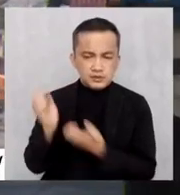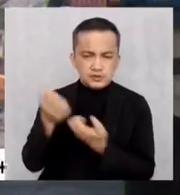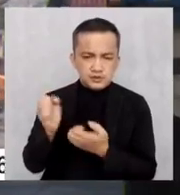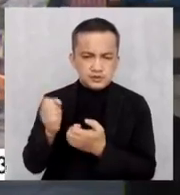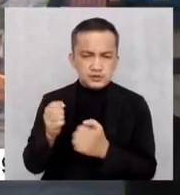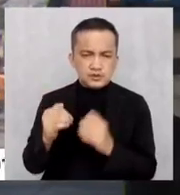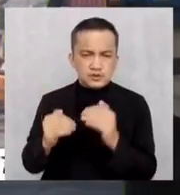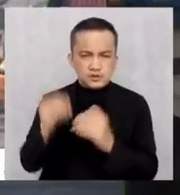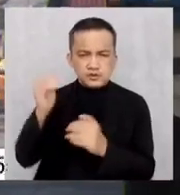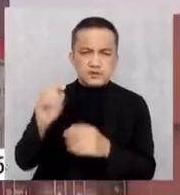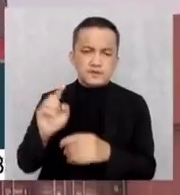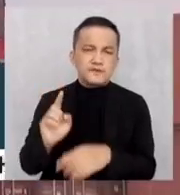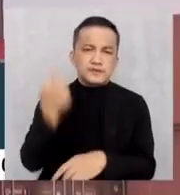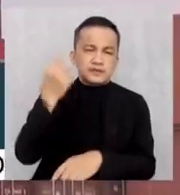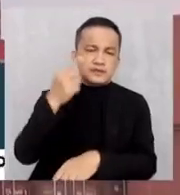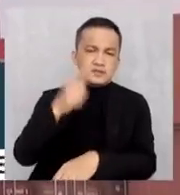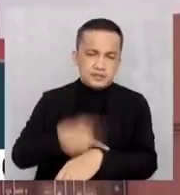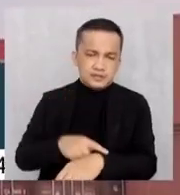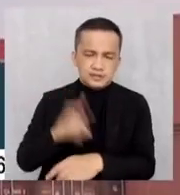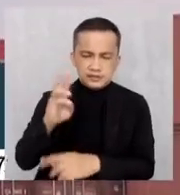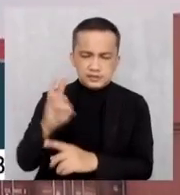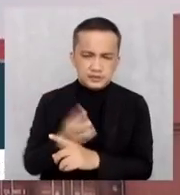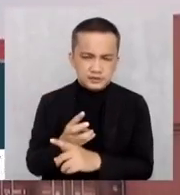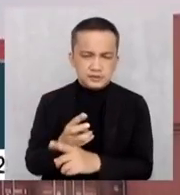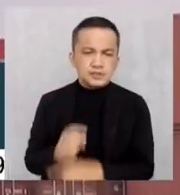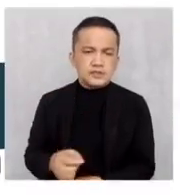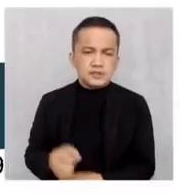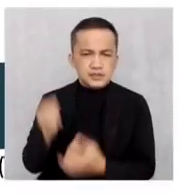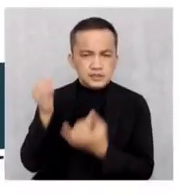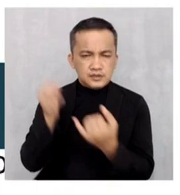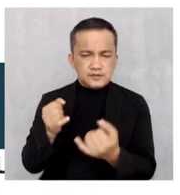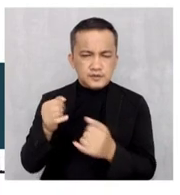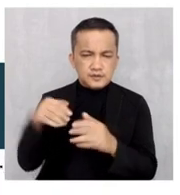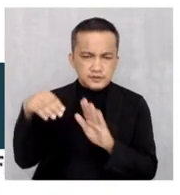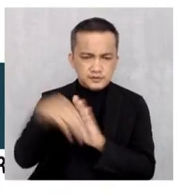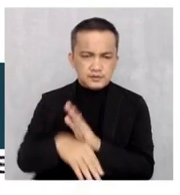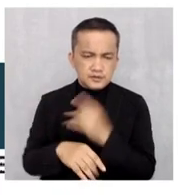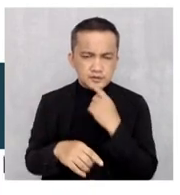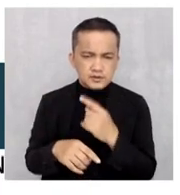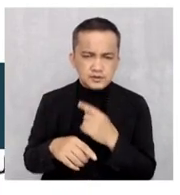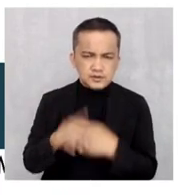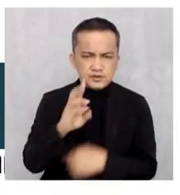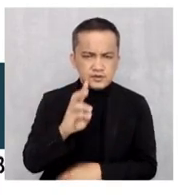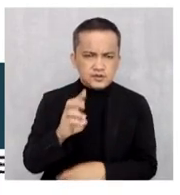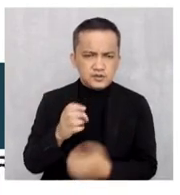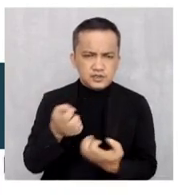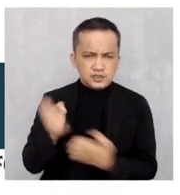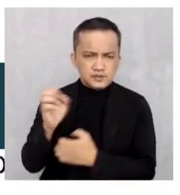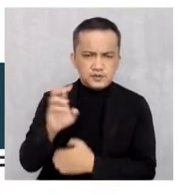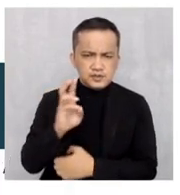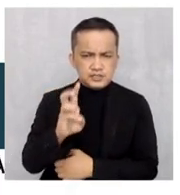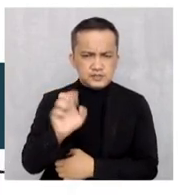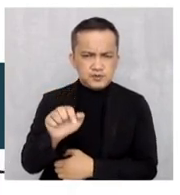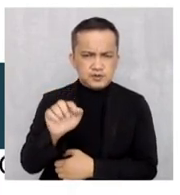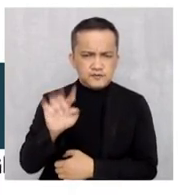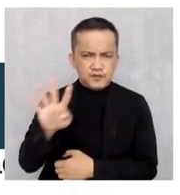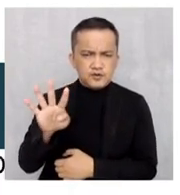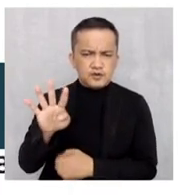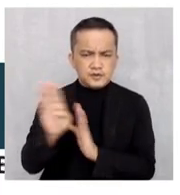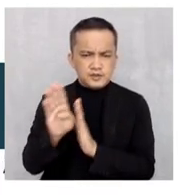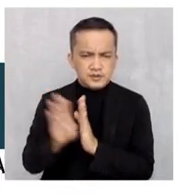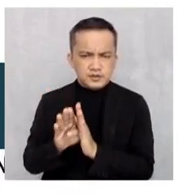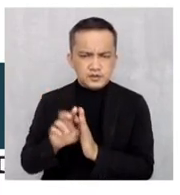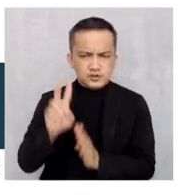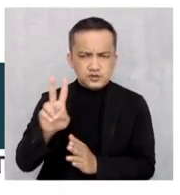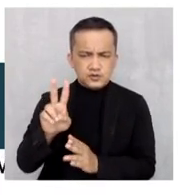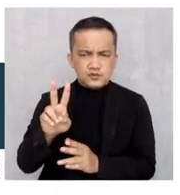time in 6 months, while imports fell. Total export sales hit $6.4 billion, a nearly 2%